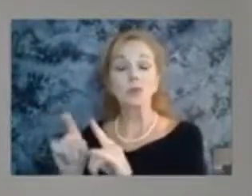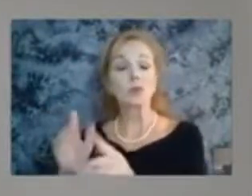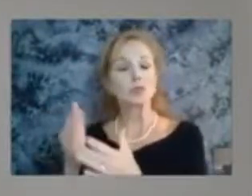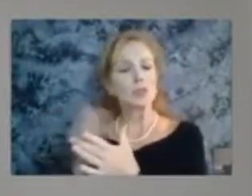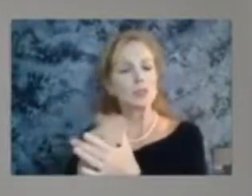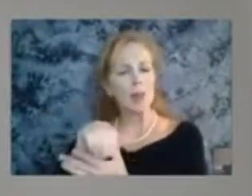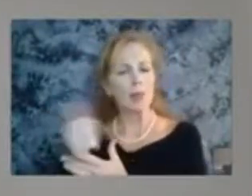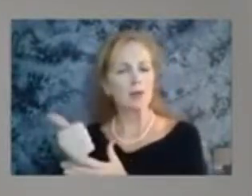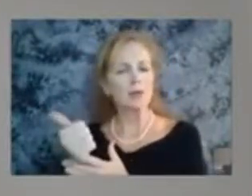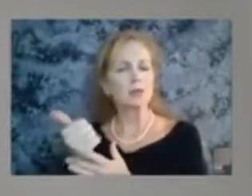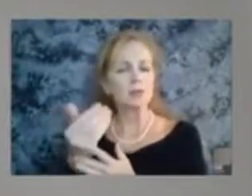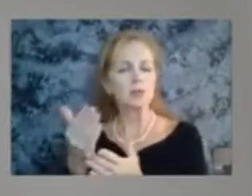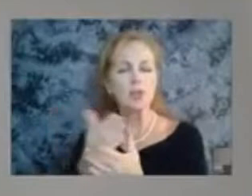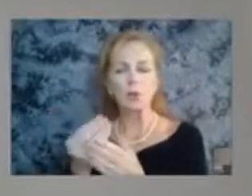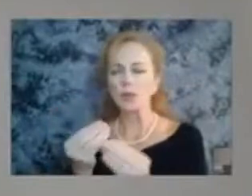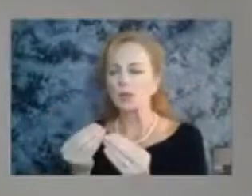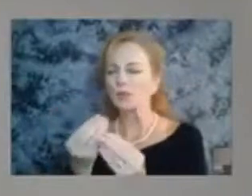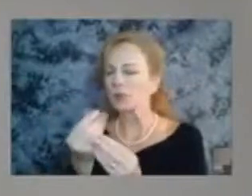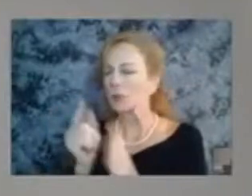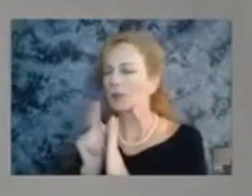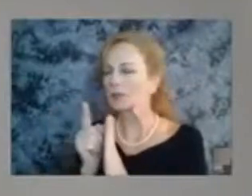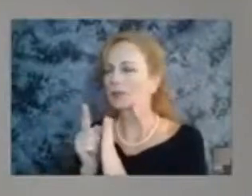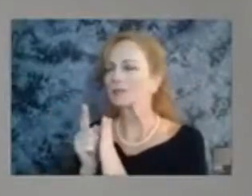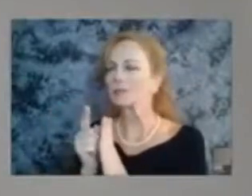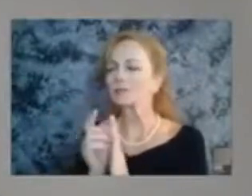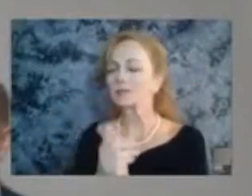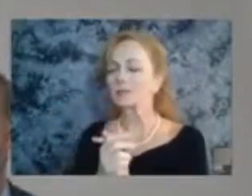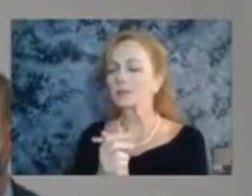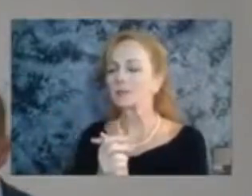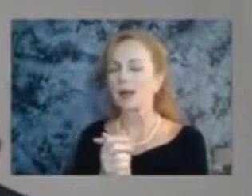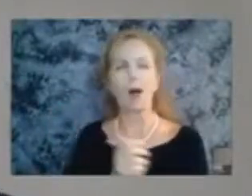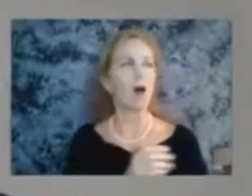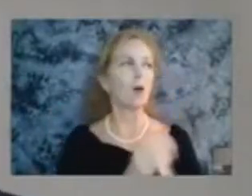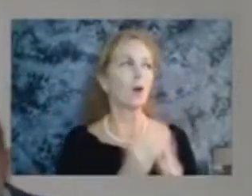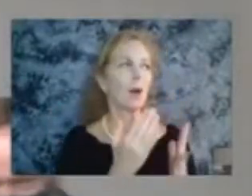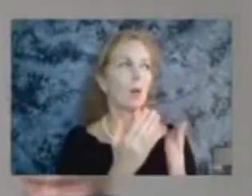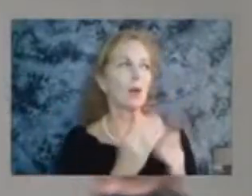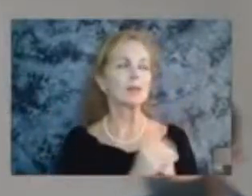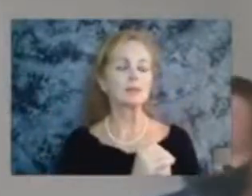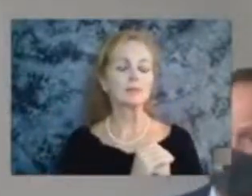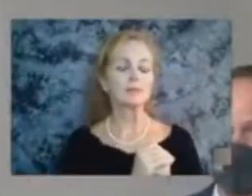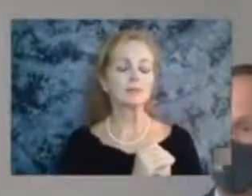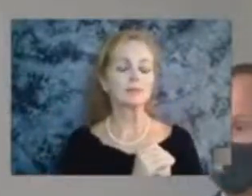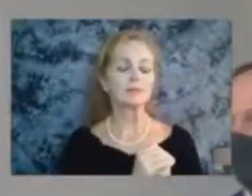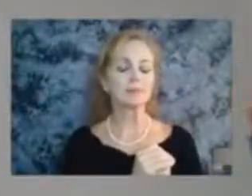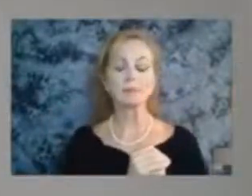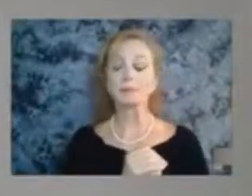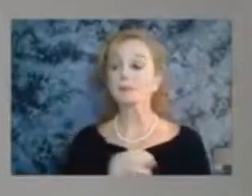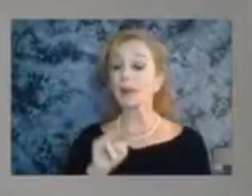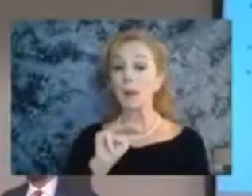that will also shed some light on that as well. Yes, ma'am. I'll wait for the rest of that. Yes, Thank you. ma'am. Ms. Marshall?